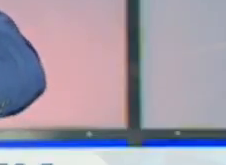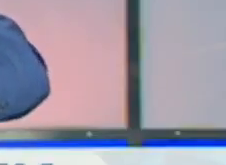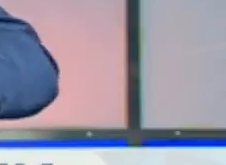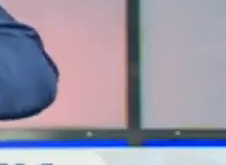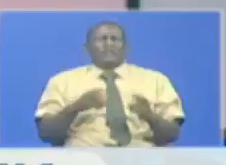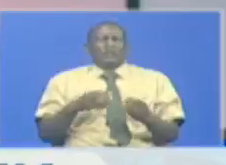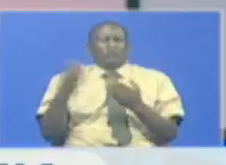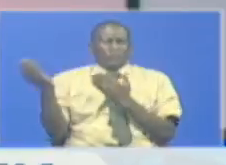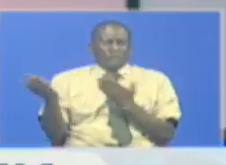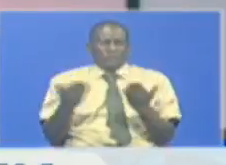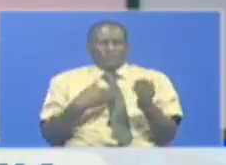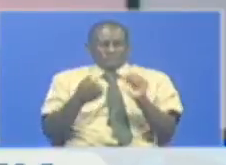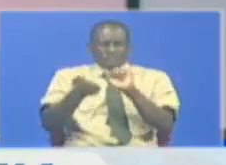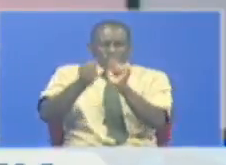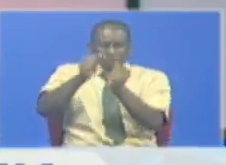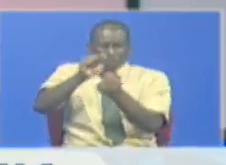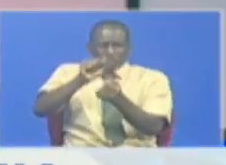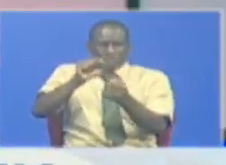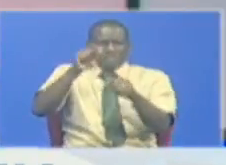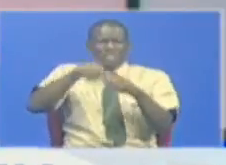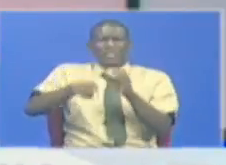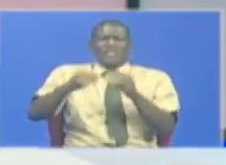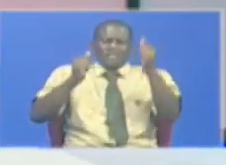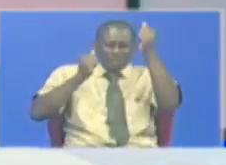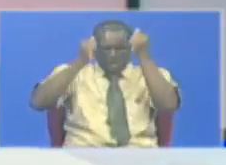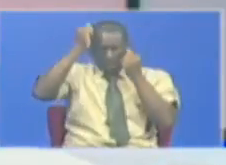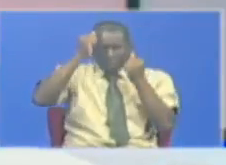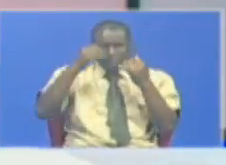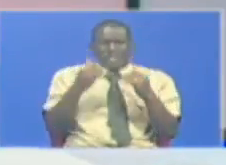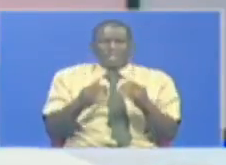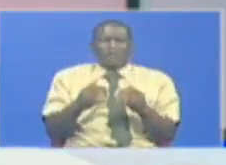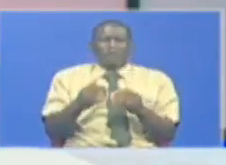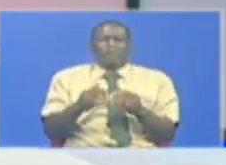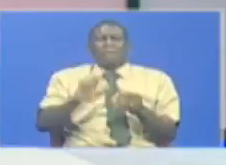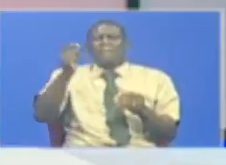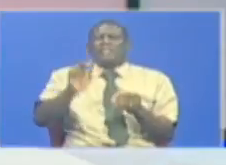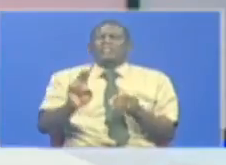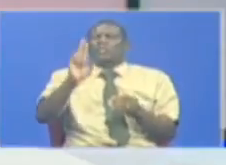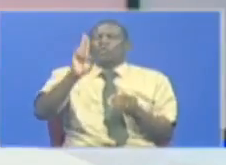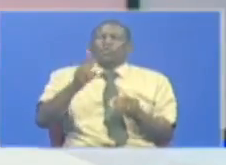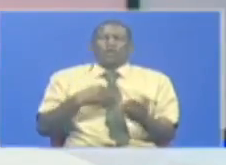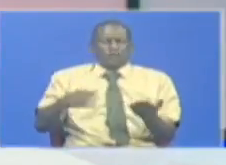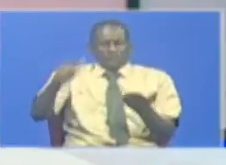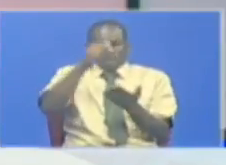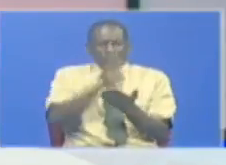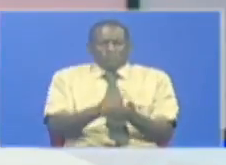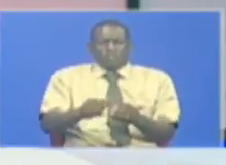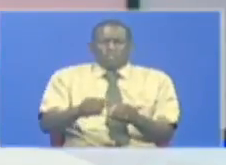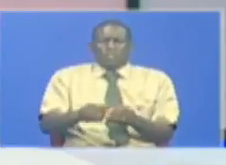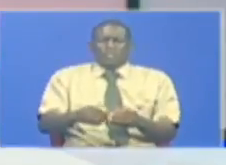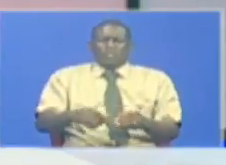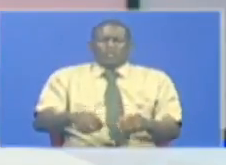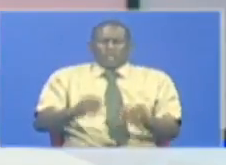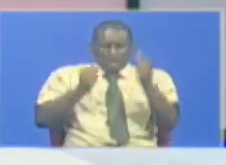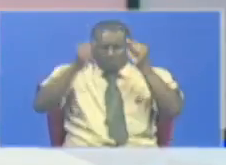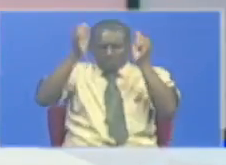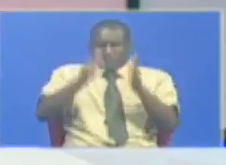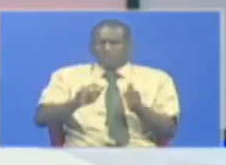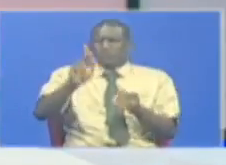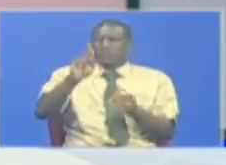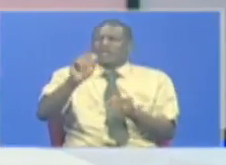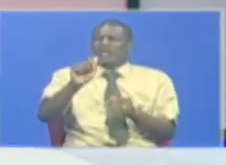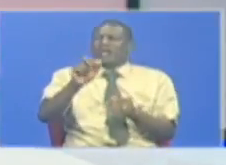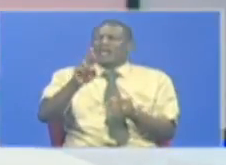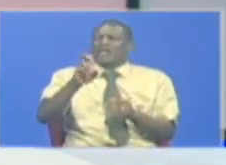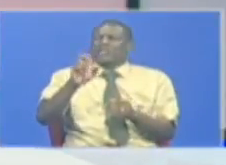Well, there's been some changes in the military, at least imminent. President Uhuru Kenyatta has appointed General Robert Kibochi Kariuki from the Kenya